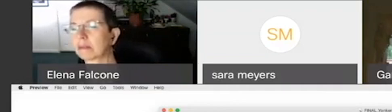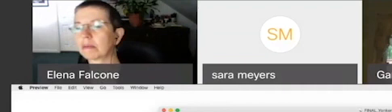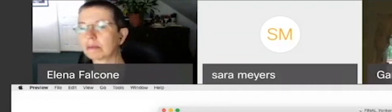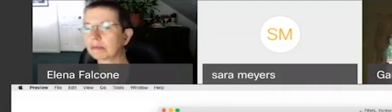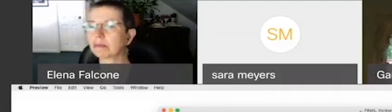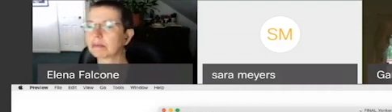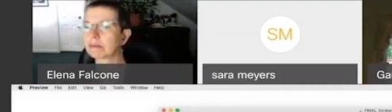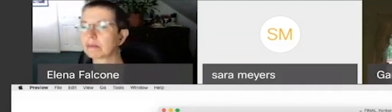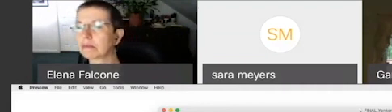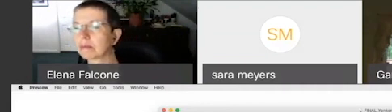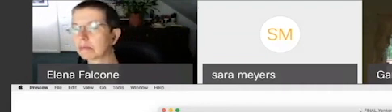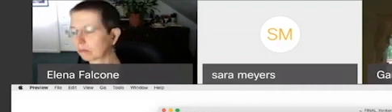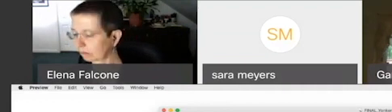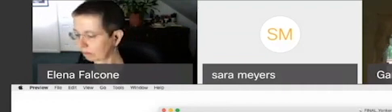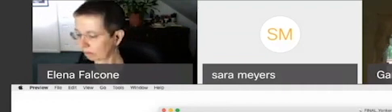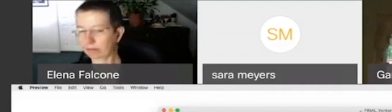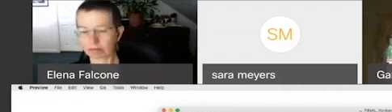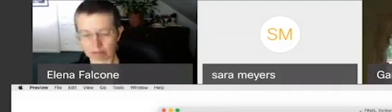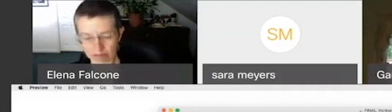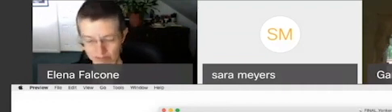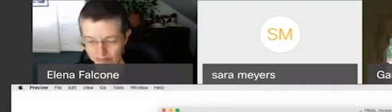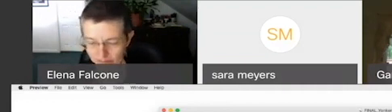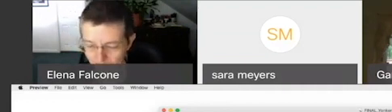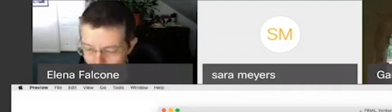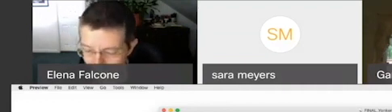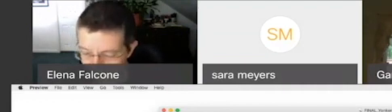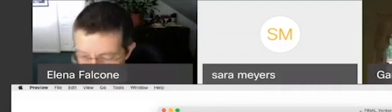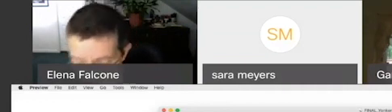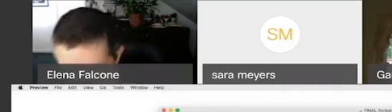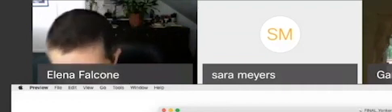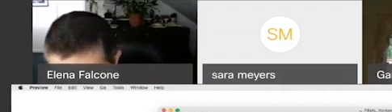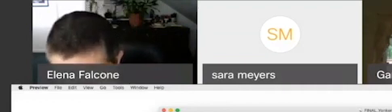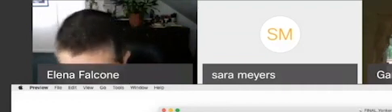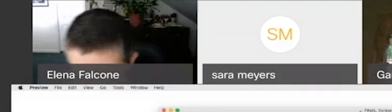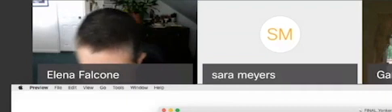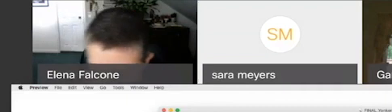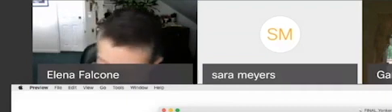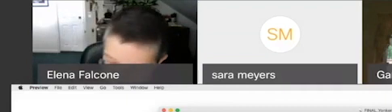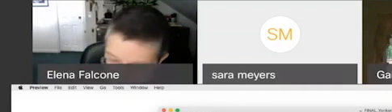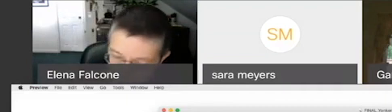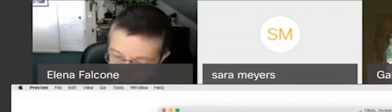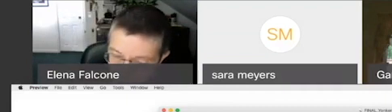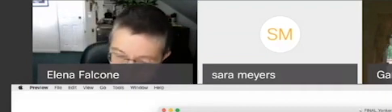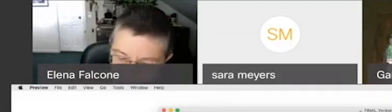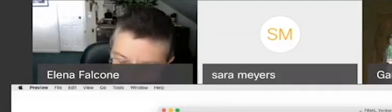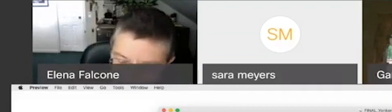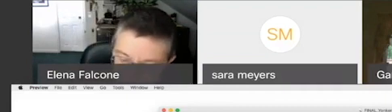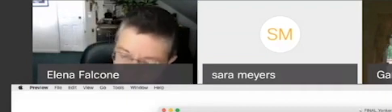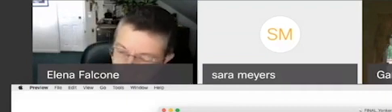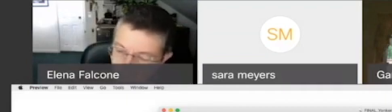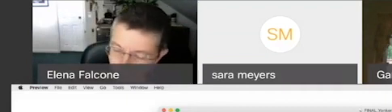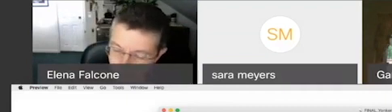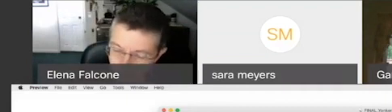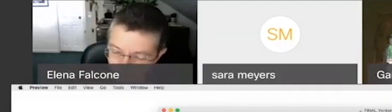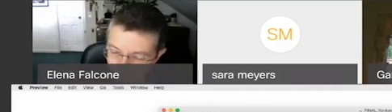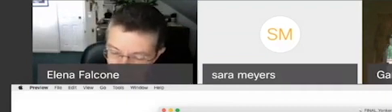require assistance with two activities of daily living. So now Medicaid is going to require that. Medicaid is only, prior to this,